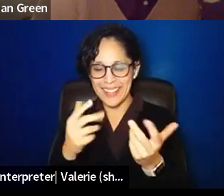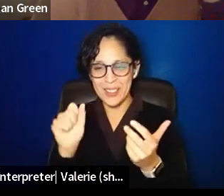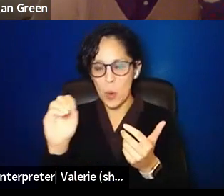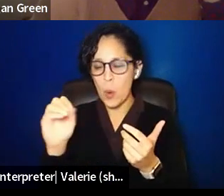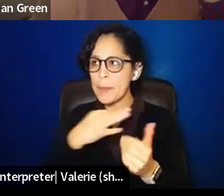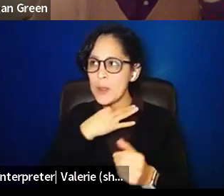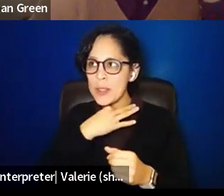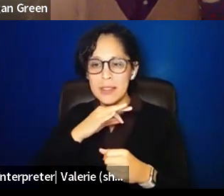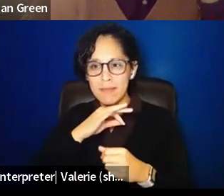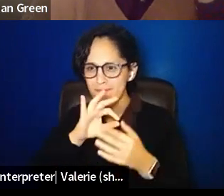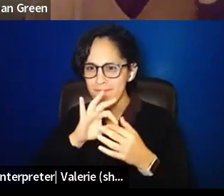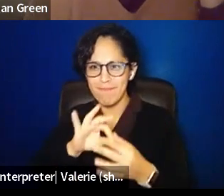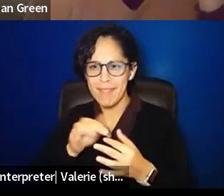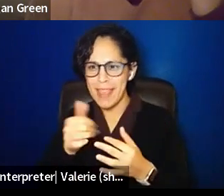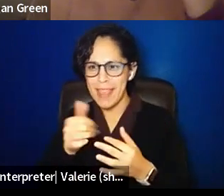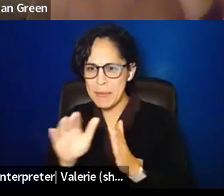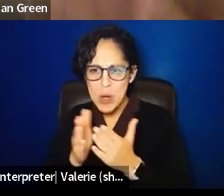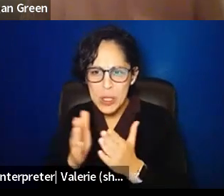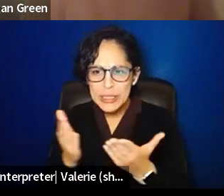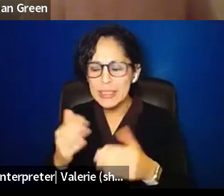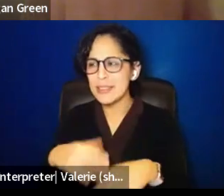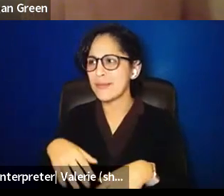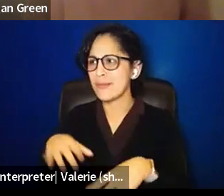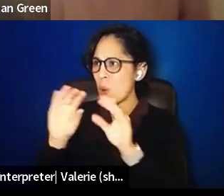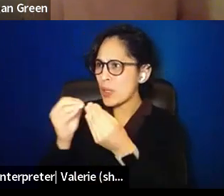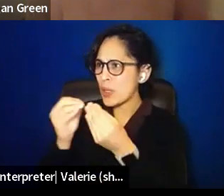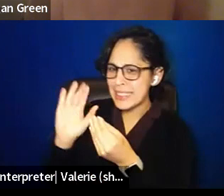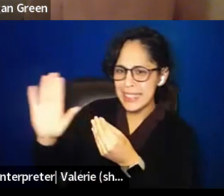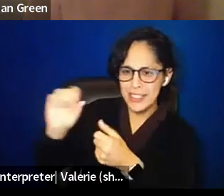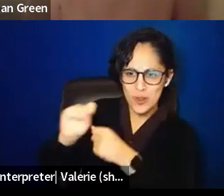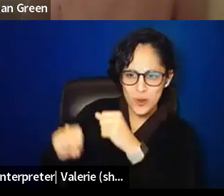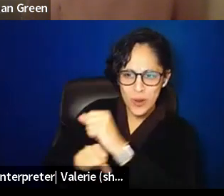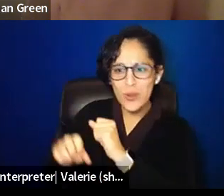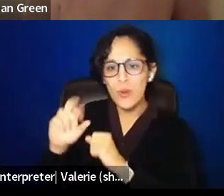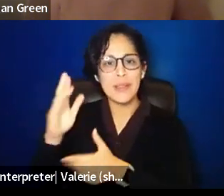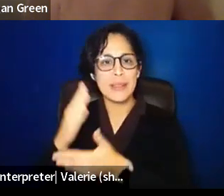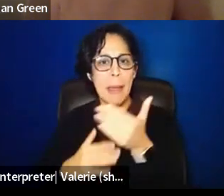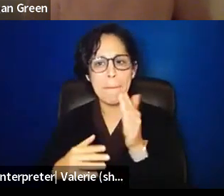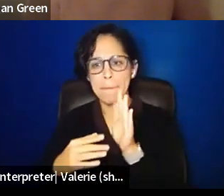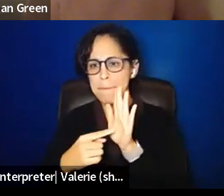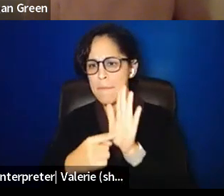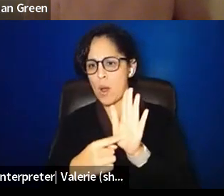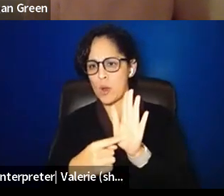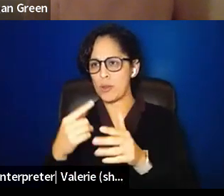that you're looking to for some inspiration, or maybe models outside of the United States that have served for some sort